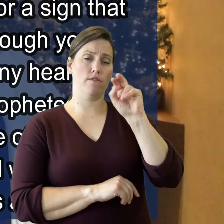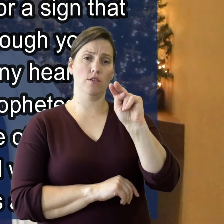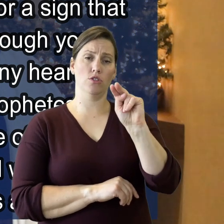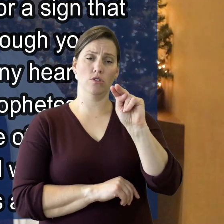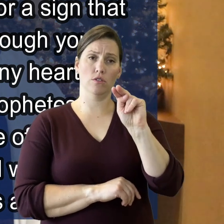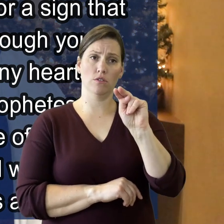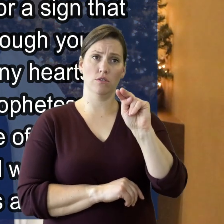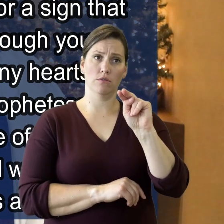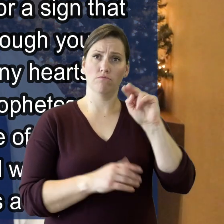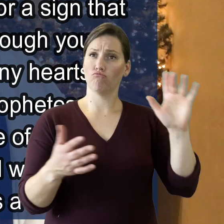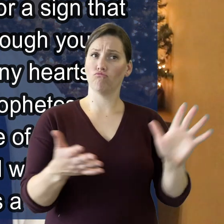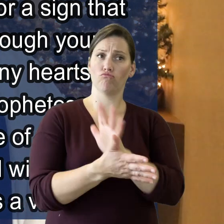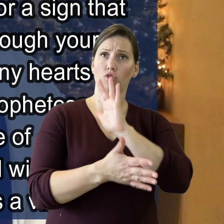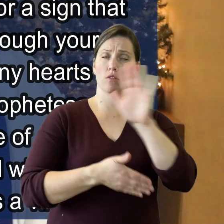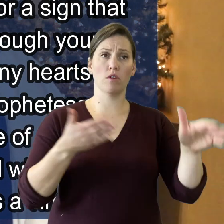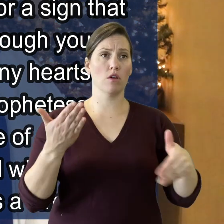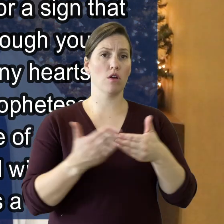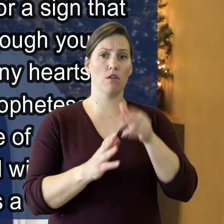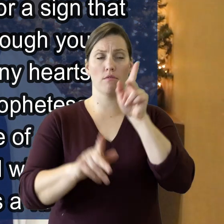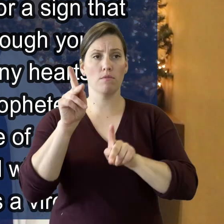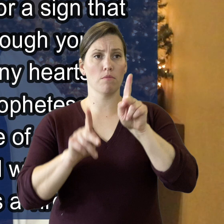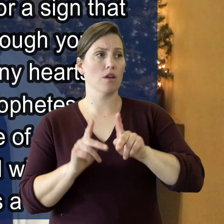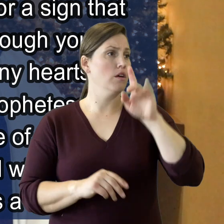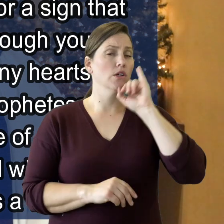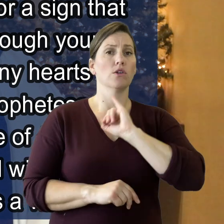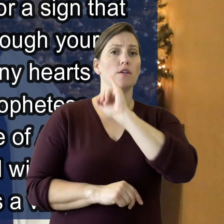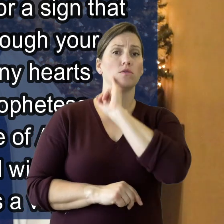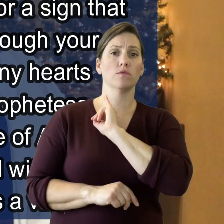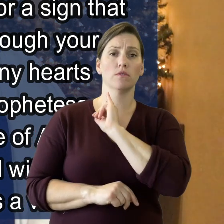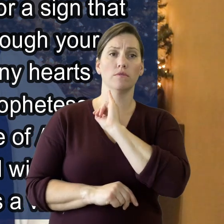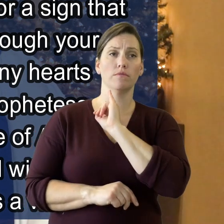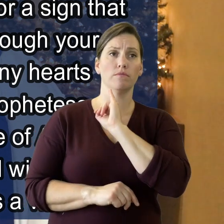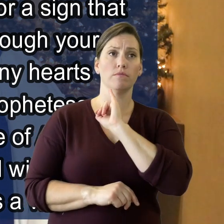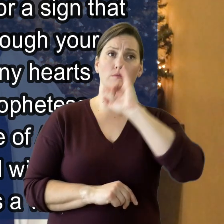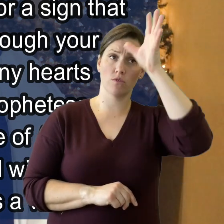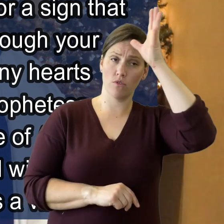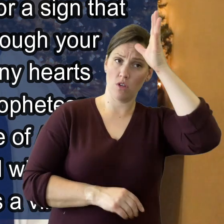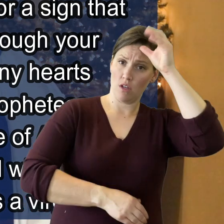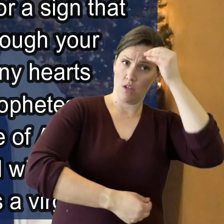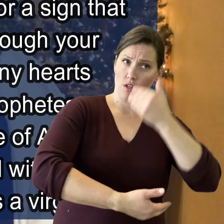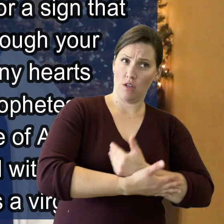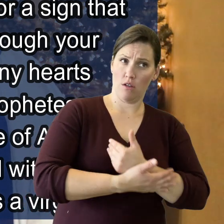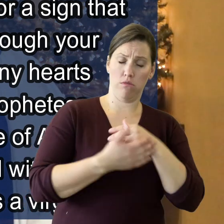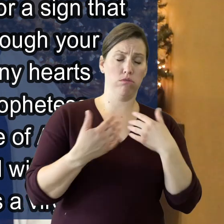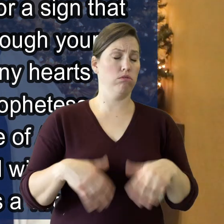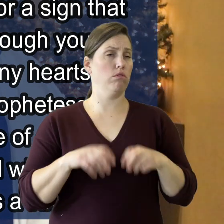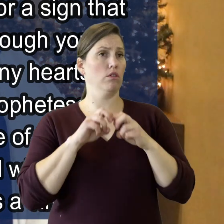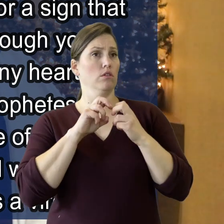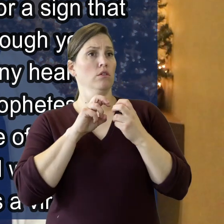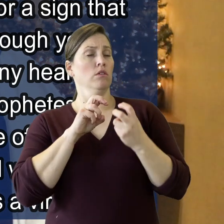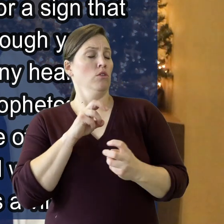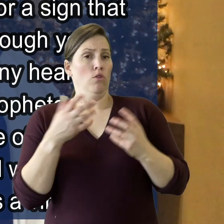Gentiles, and for glory to the people of Israel. And his father and his mother marveled at what was